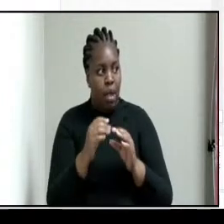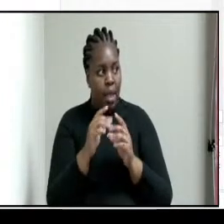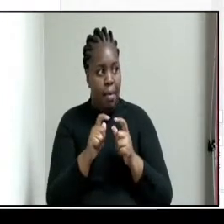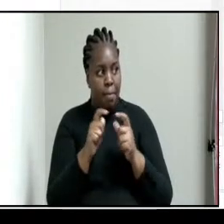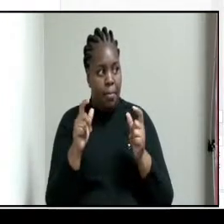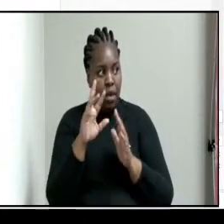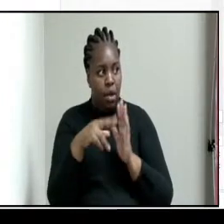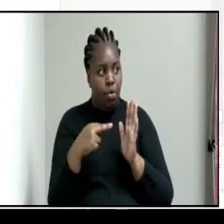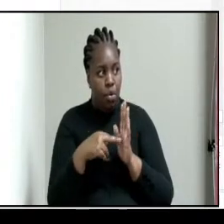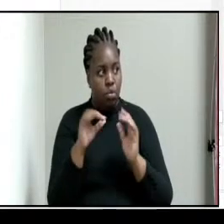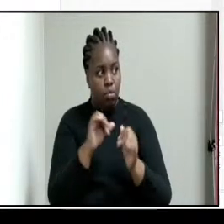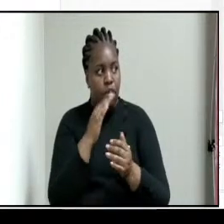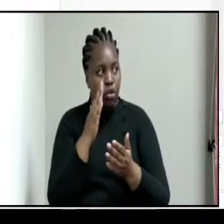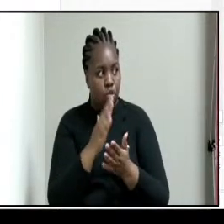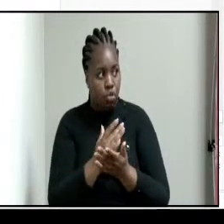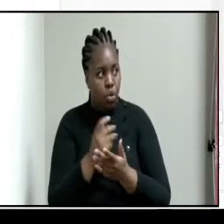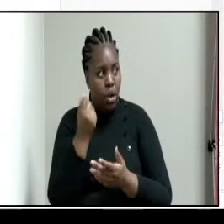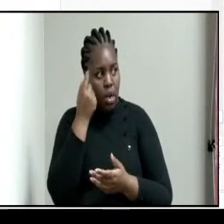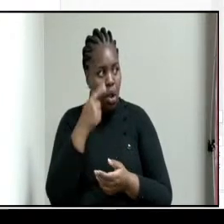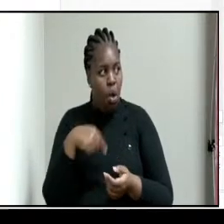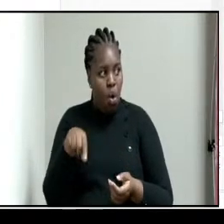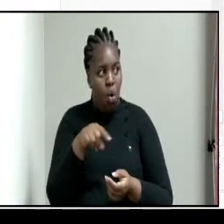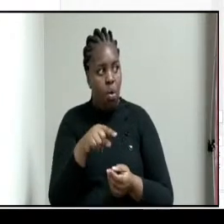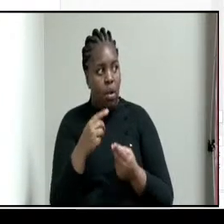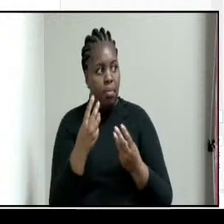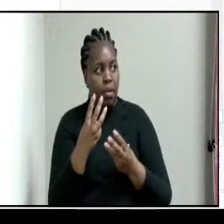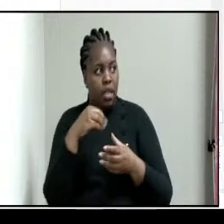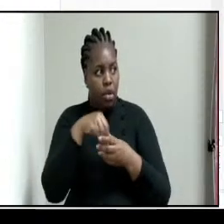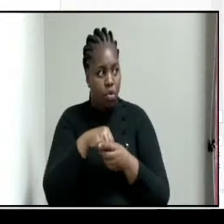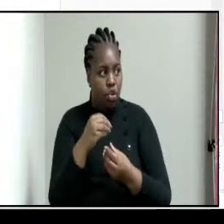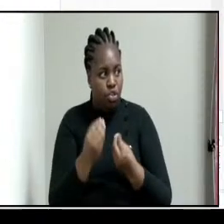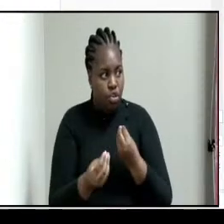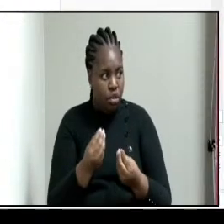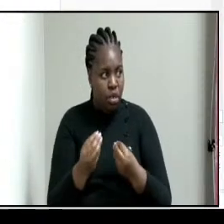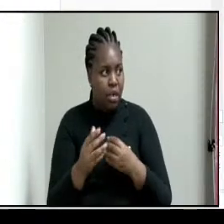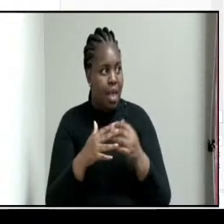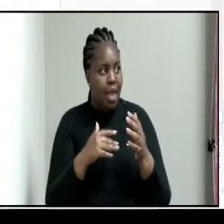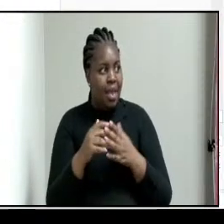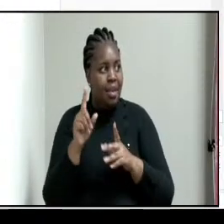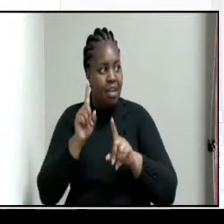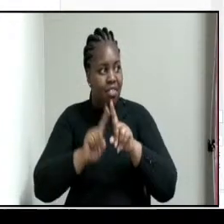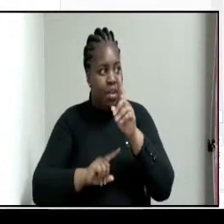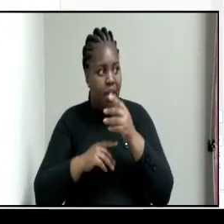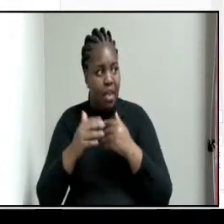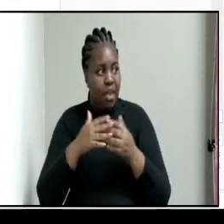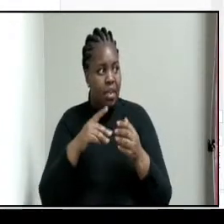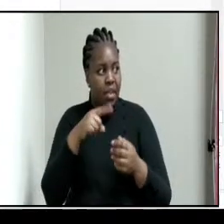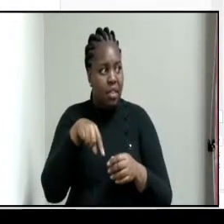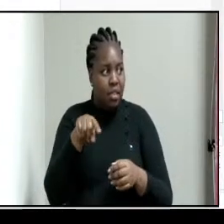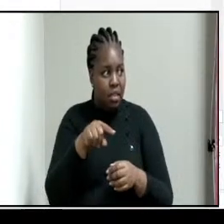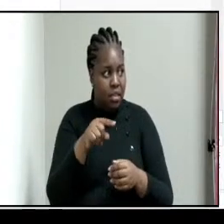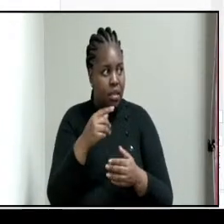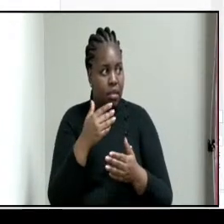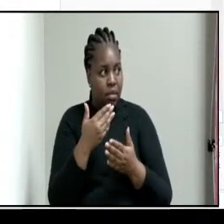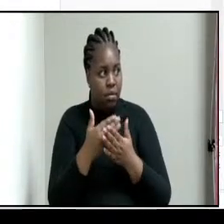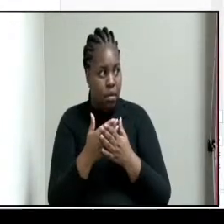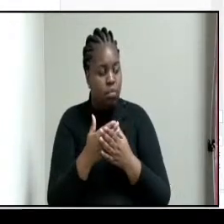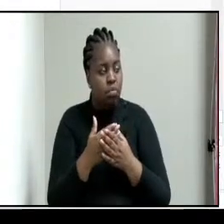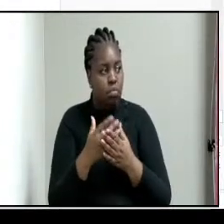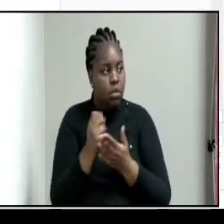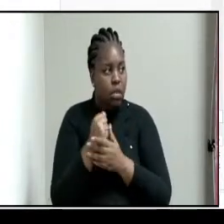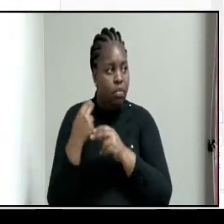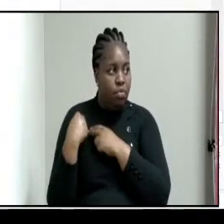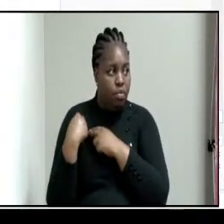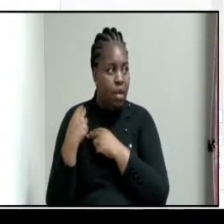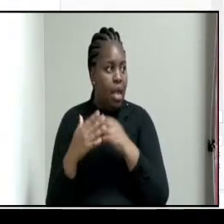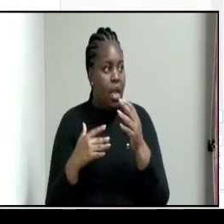realization of everyone to the right to have access to food, especially children. And any failure by any of these arms may be catastrophic.